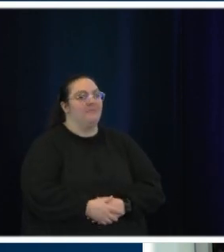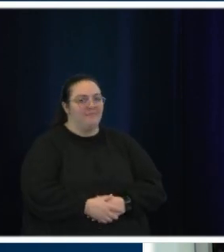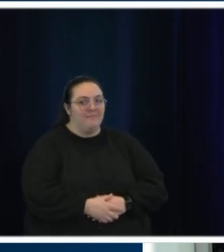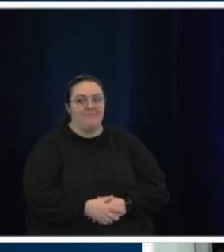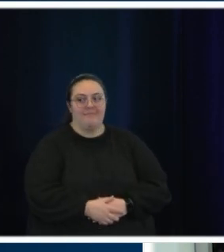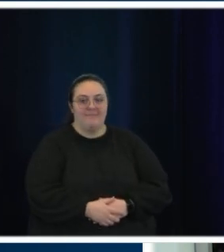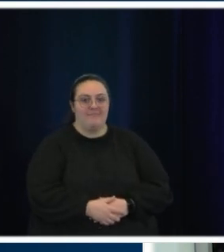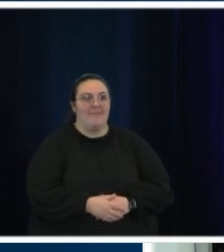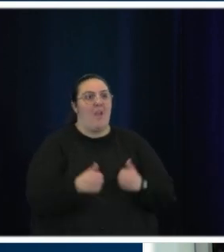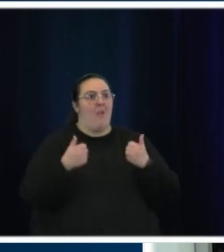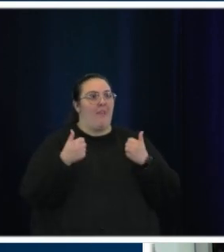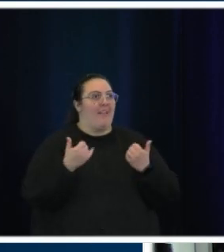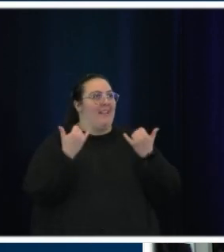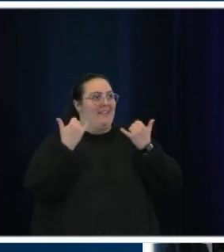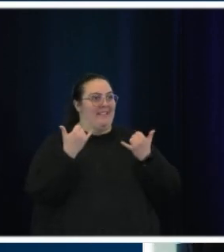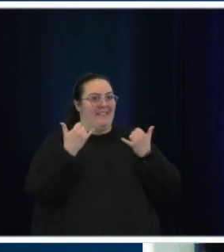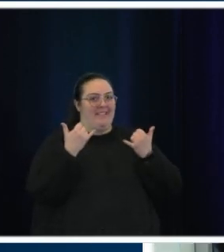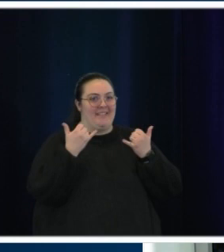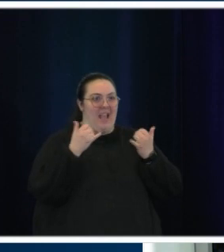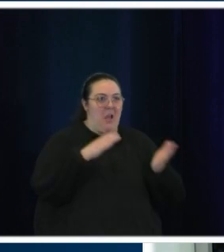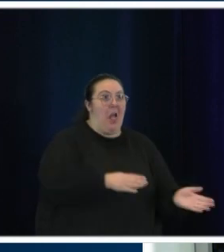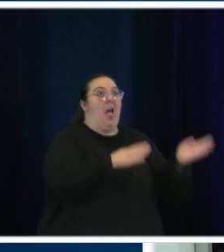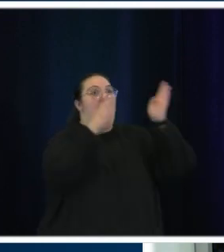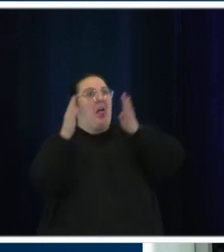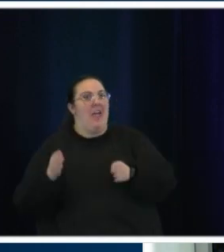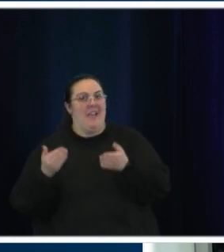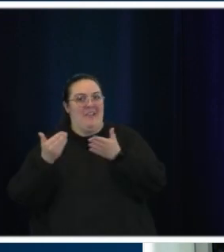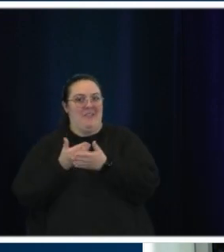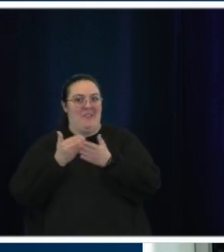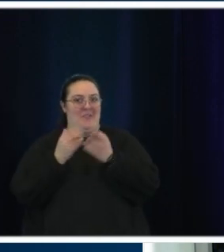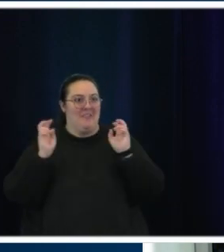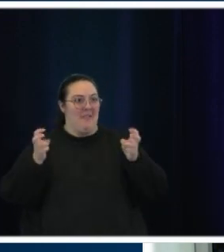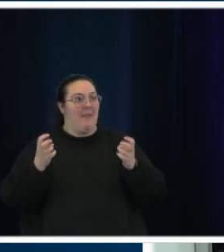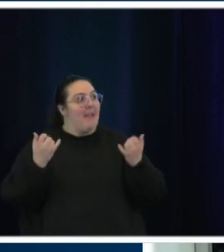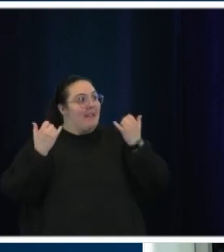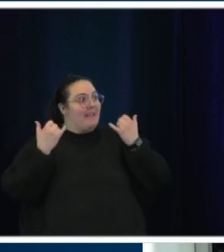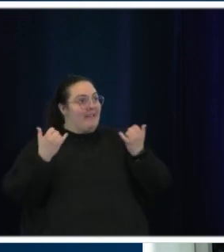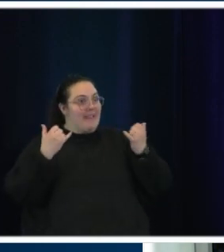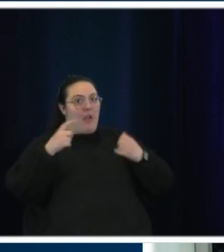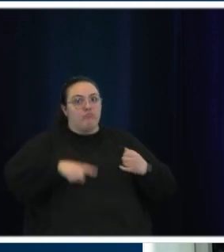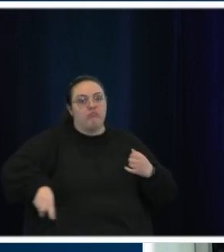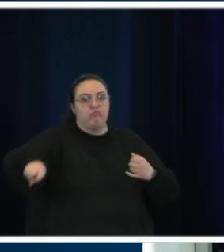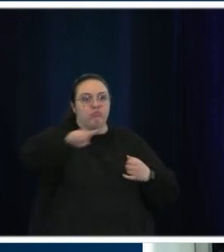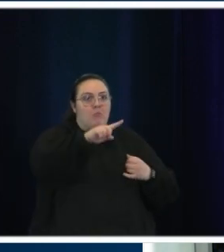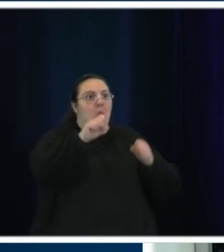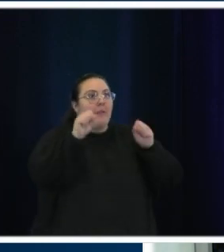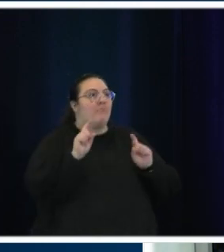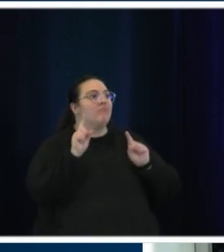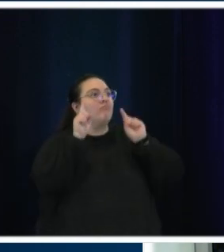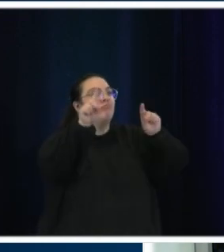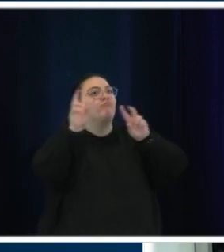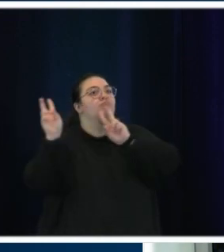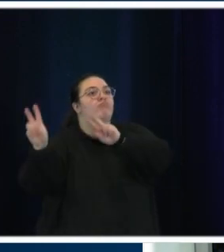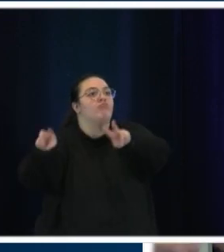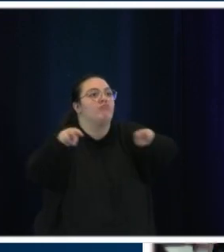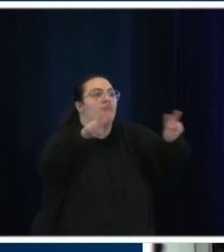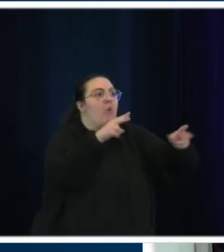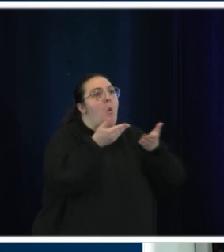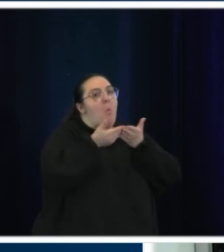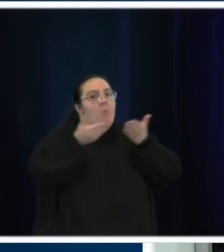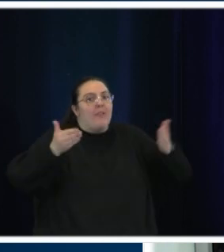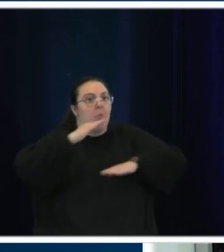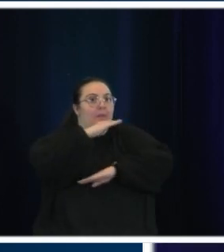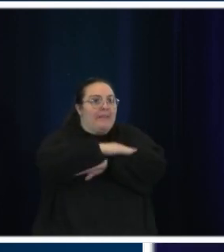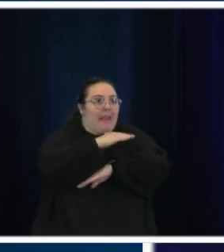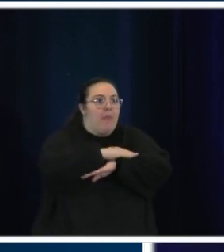Okay, we're gonna switch gears a little bit. It is now time for everyone to visit the resource tables and go to your first breakout session that